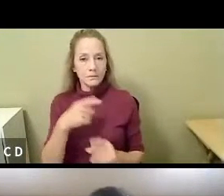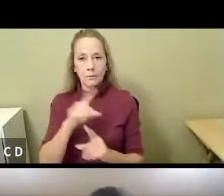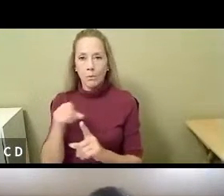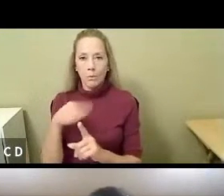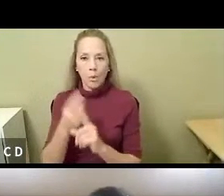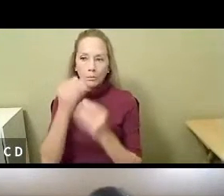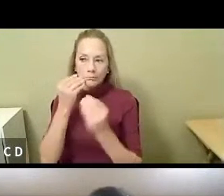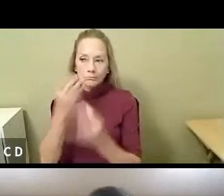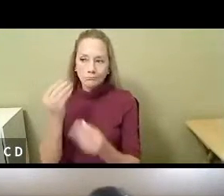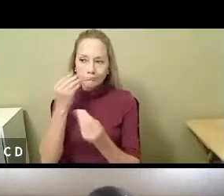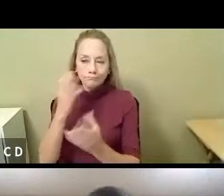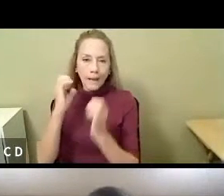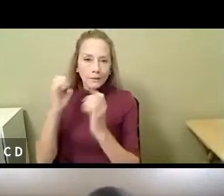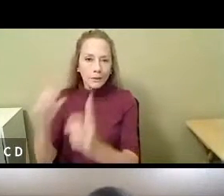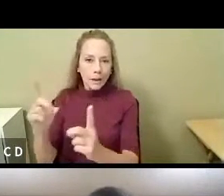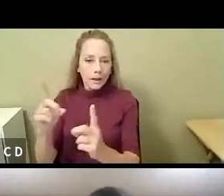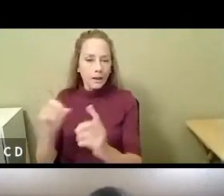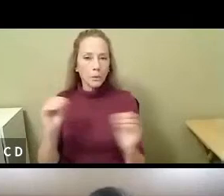have been no